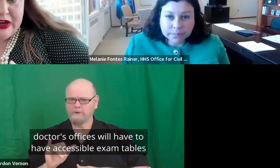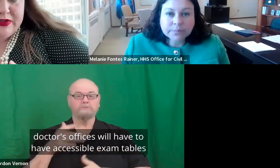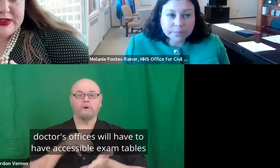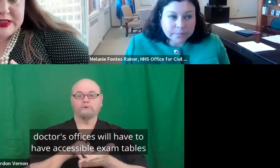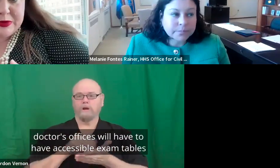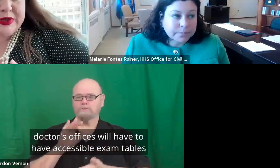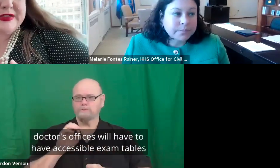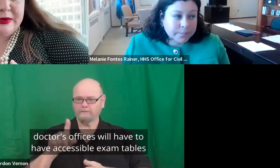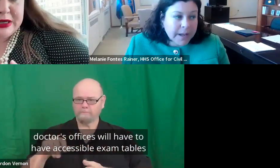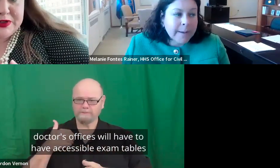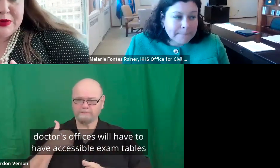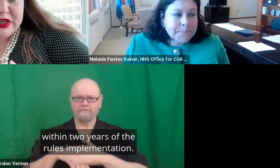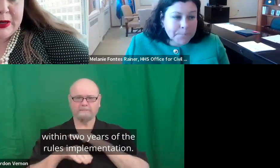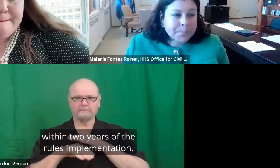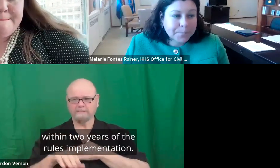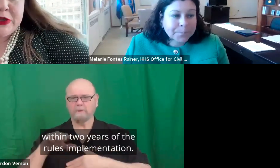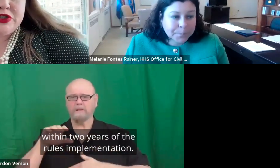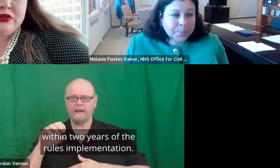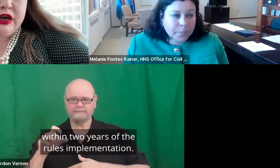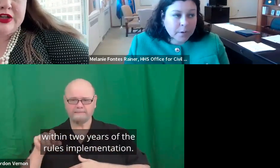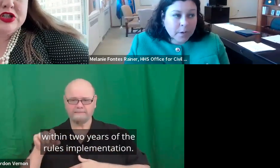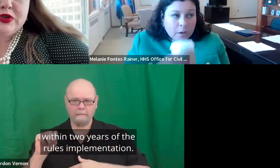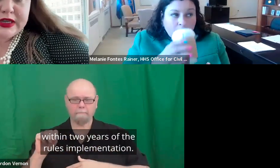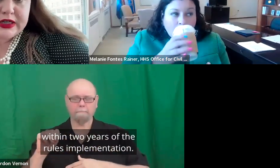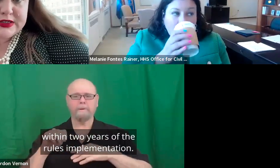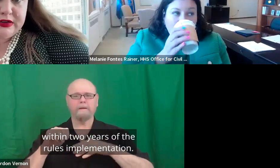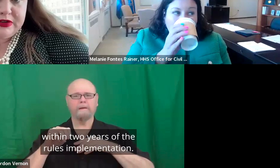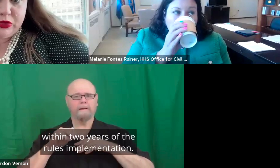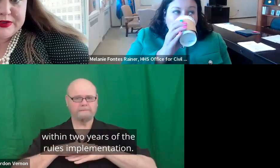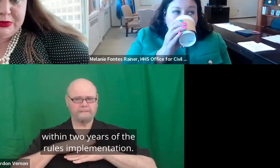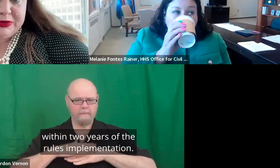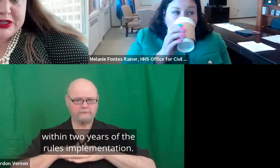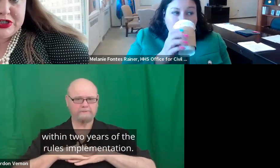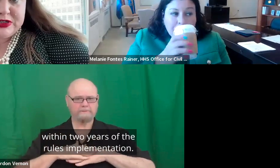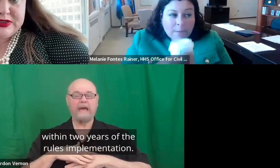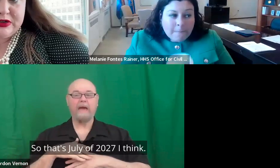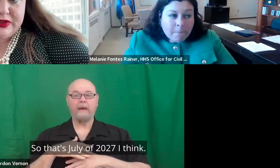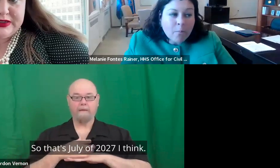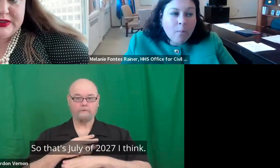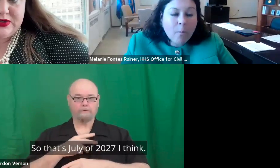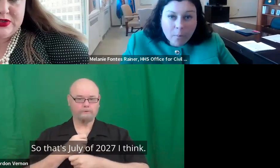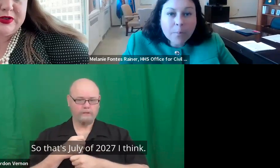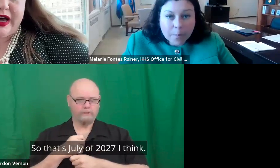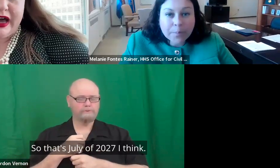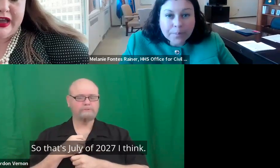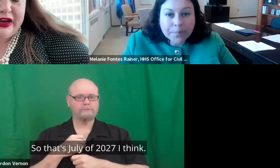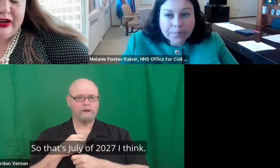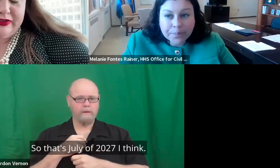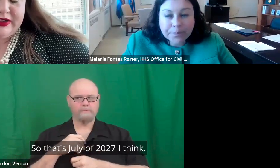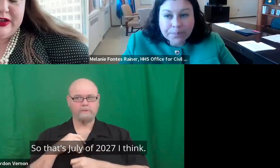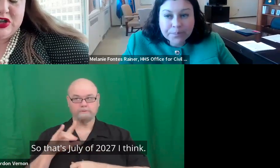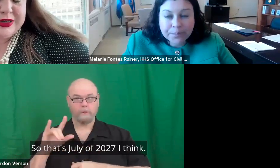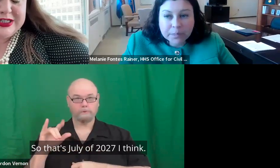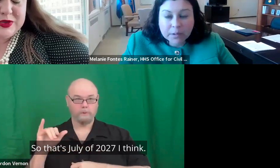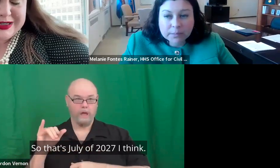will have to have accessible exam tables within 2 years of the rules implementation. So that's July